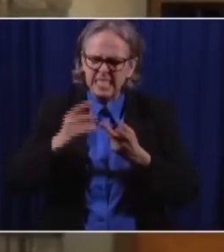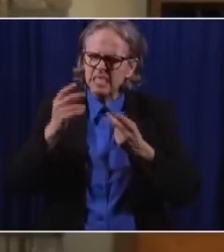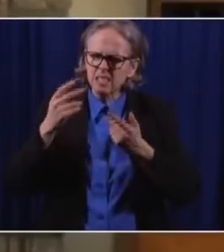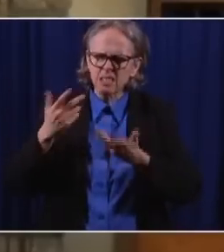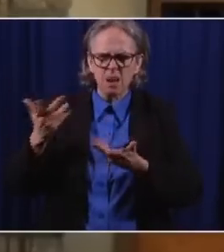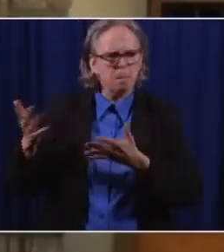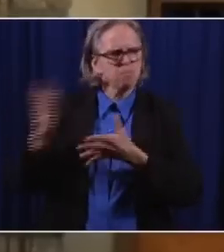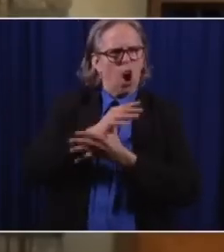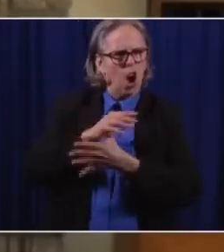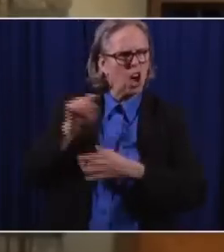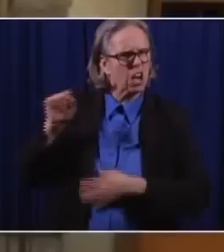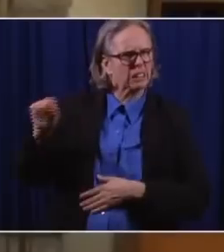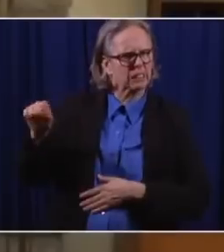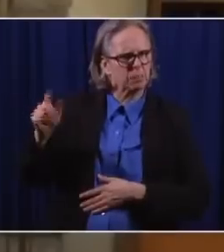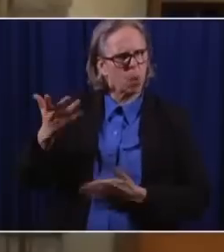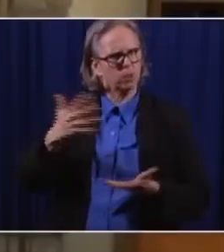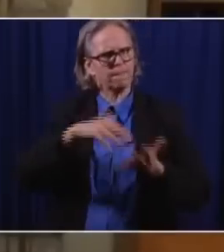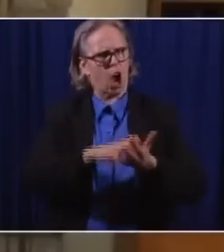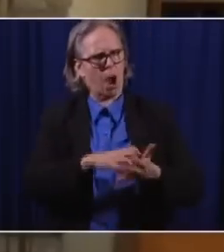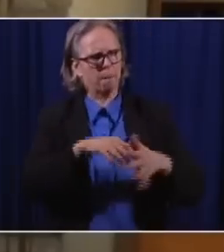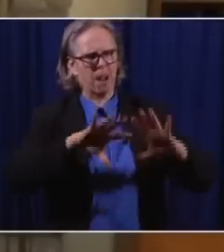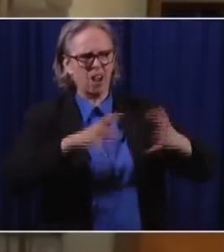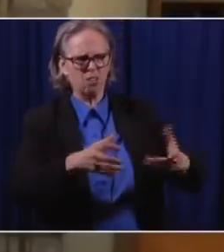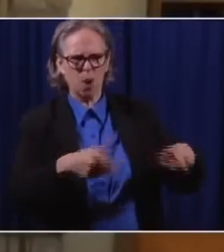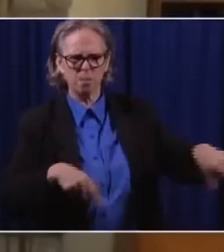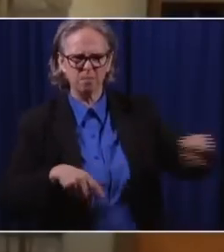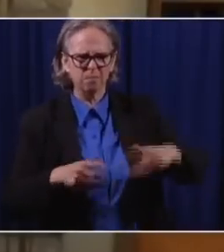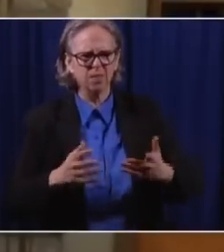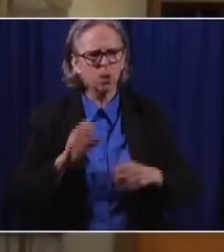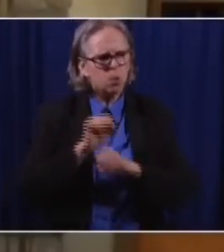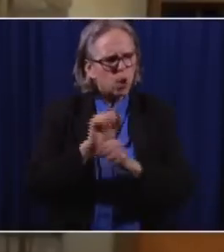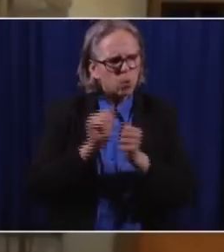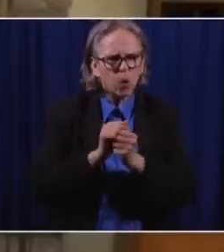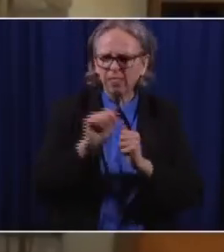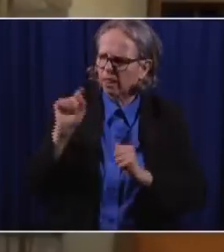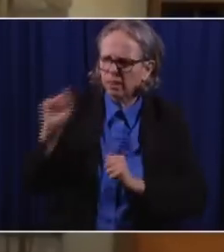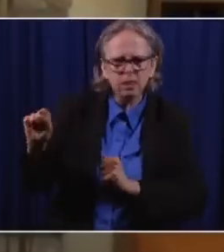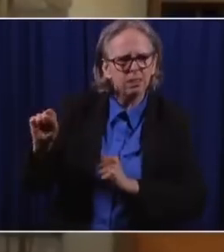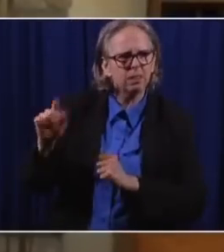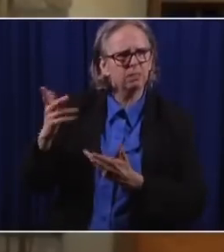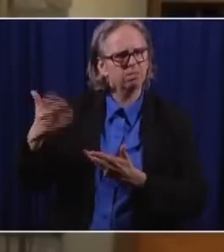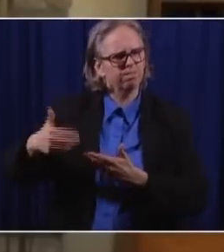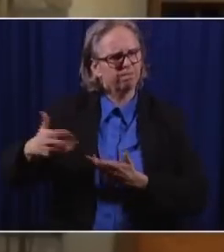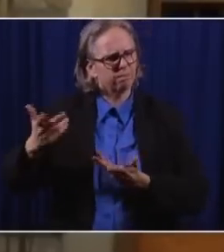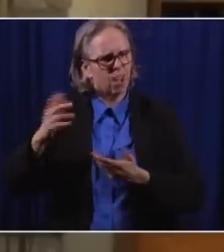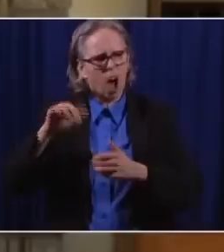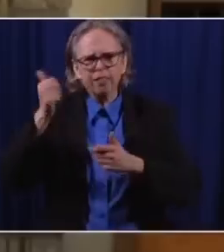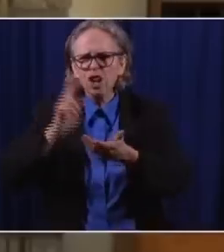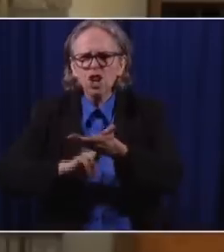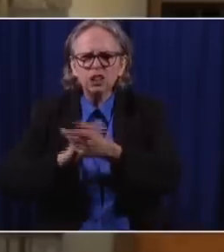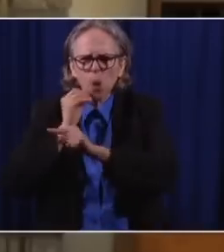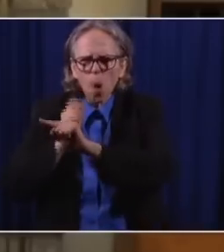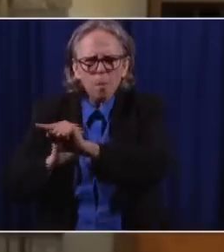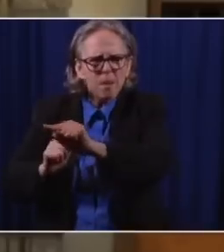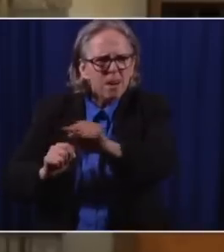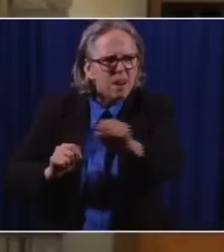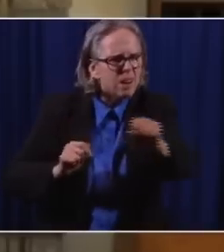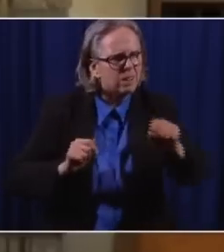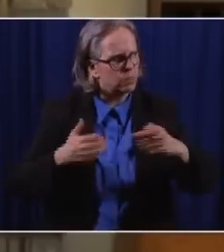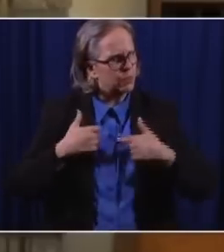it as well. And so we're going to continue to work with our nursing homes in regard to that, and we'll have